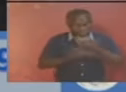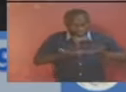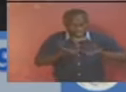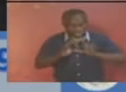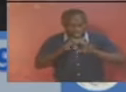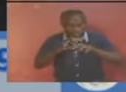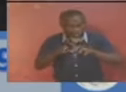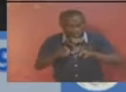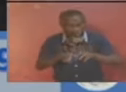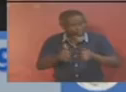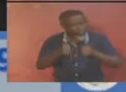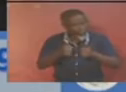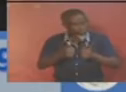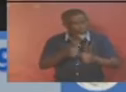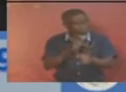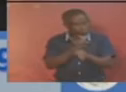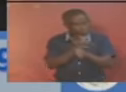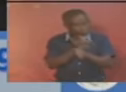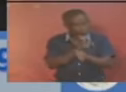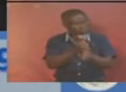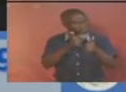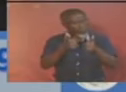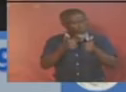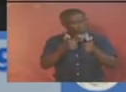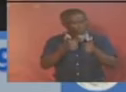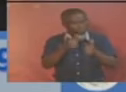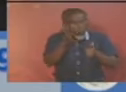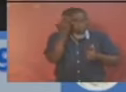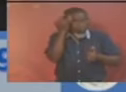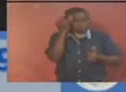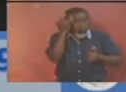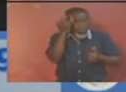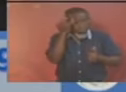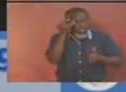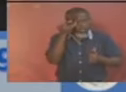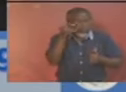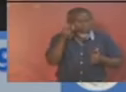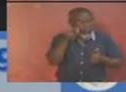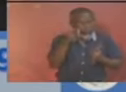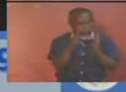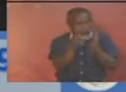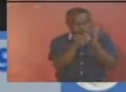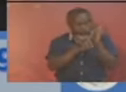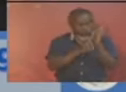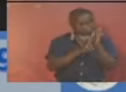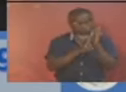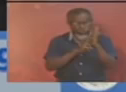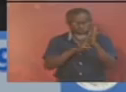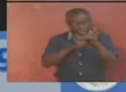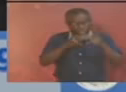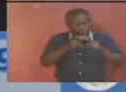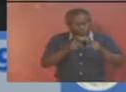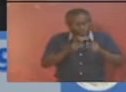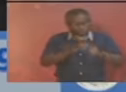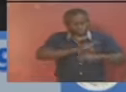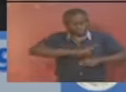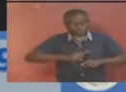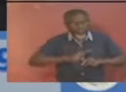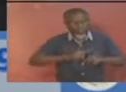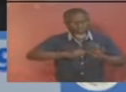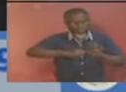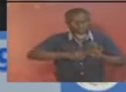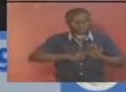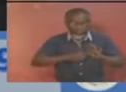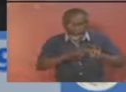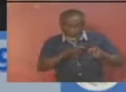world because of many different stringent measures that were taken very early o'clock. Very early in